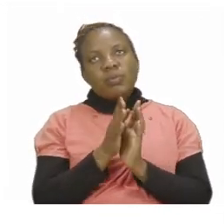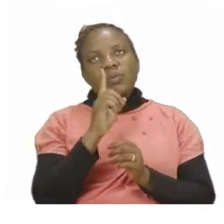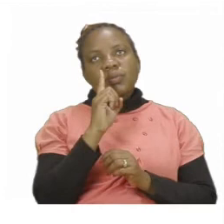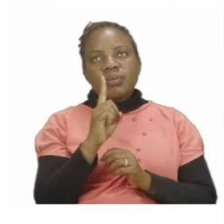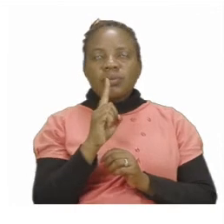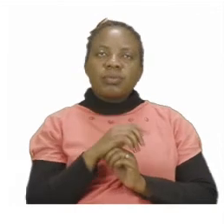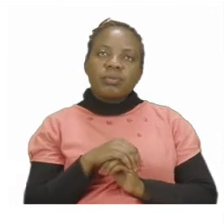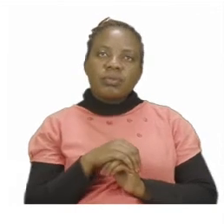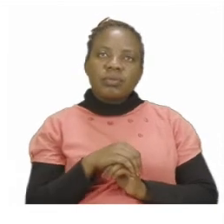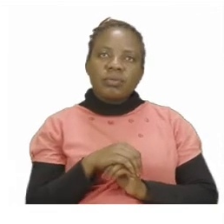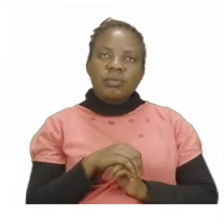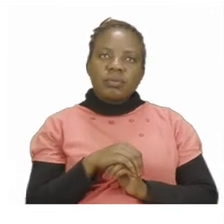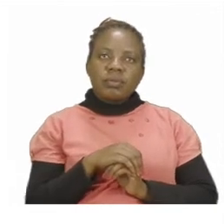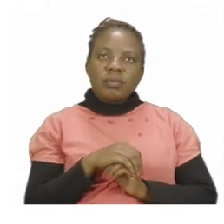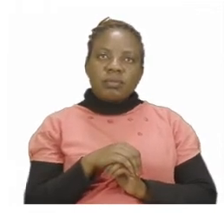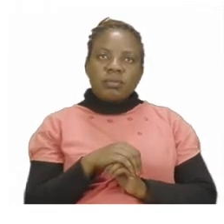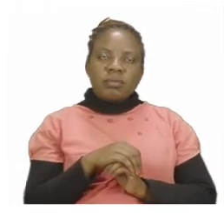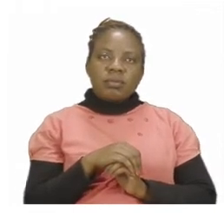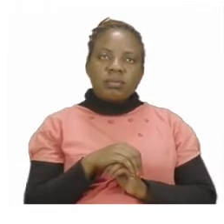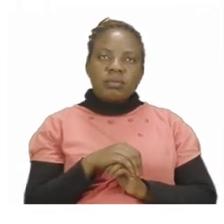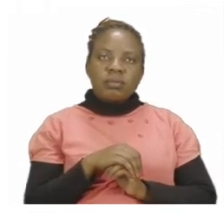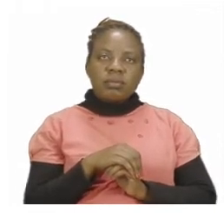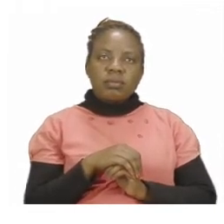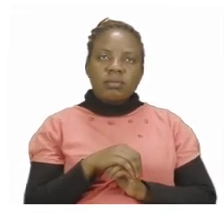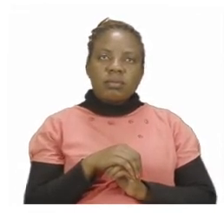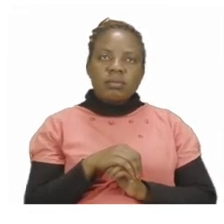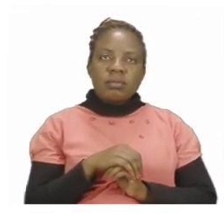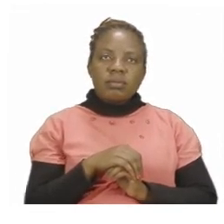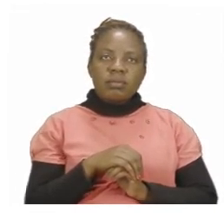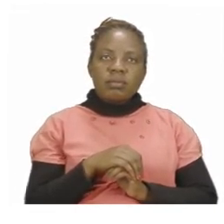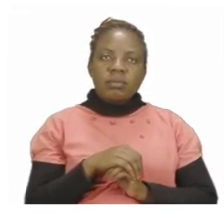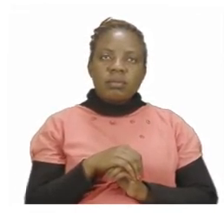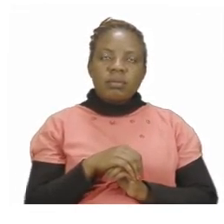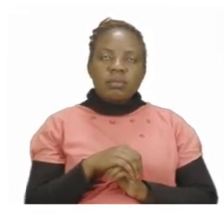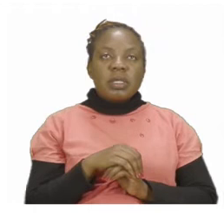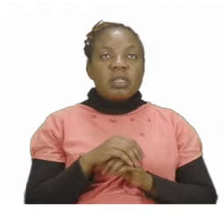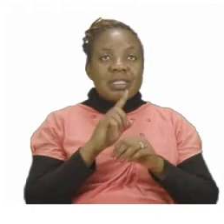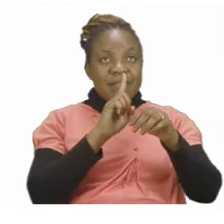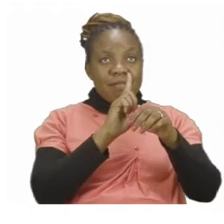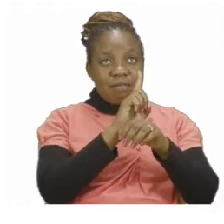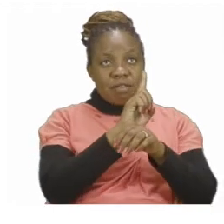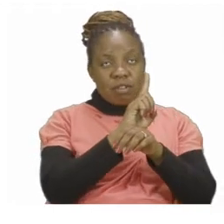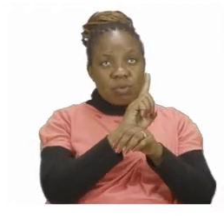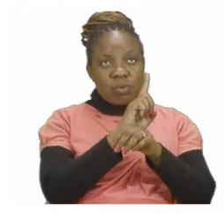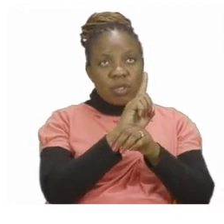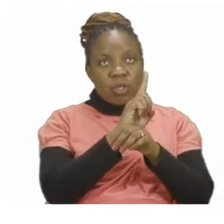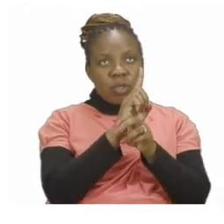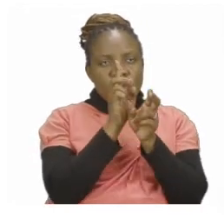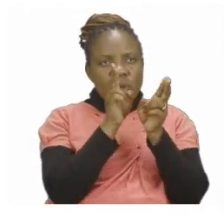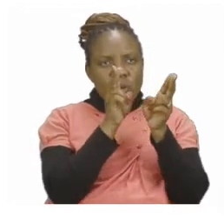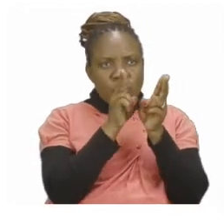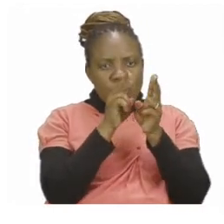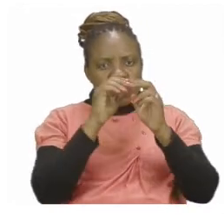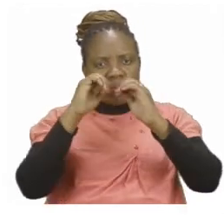set of words. So now we are doing the opposite of what we have just done. We are now